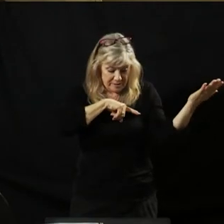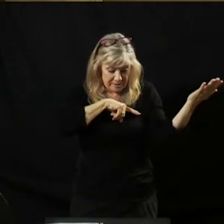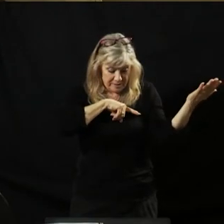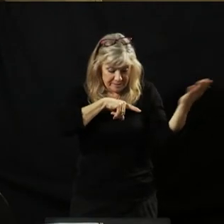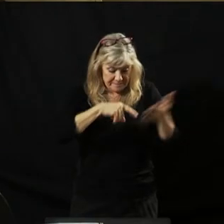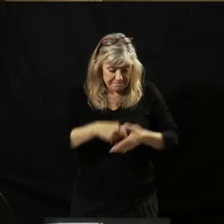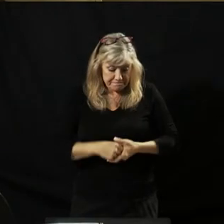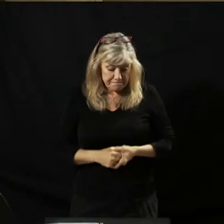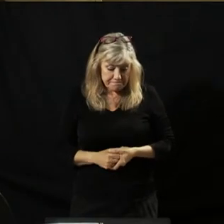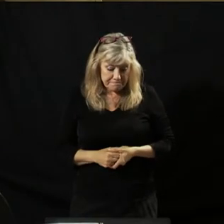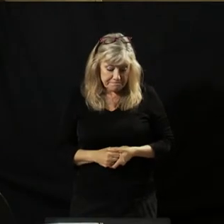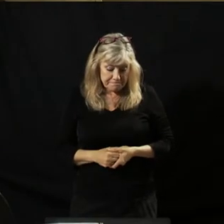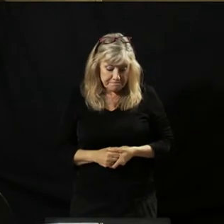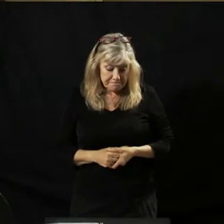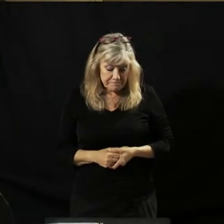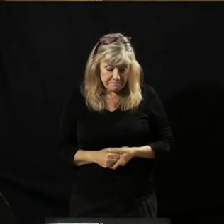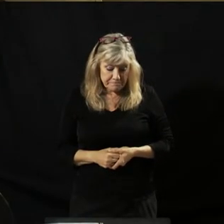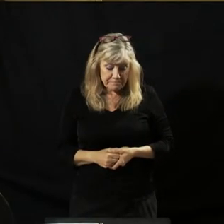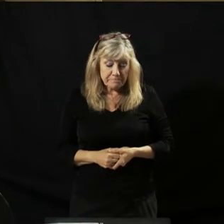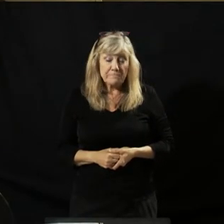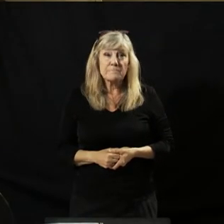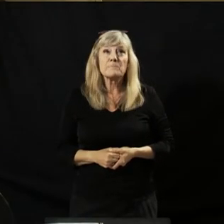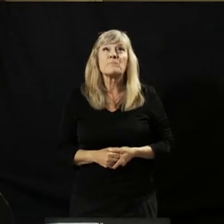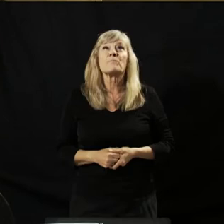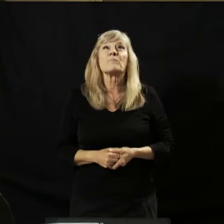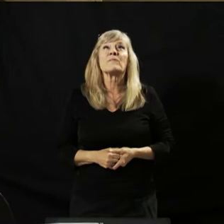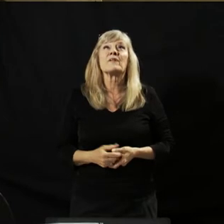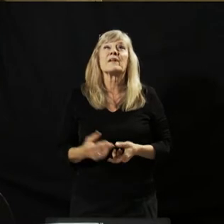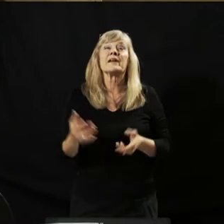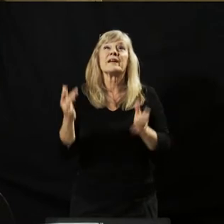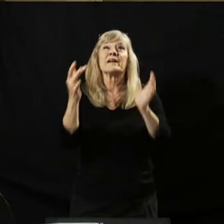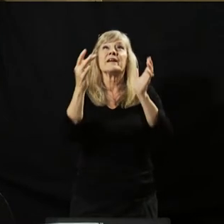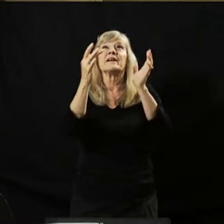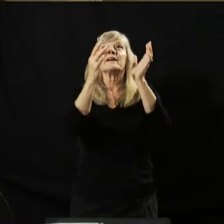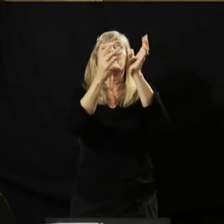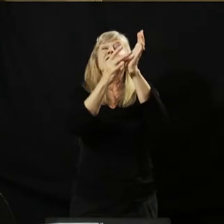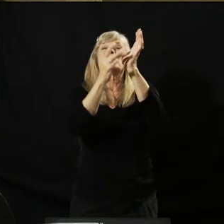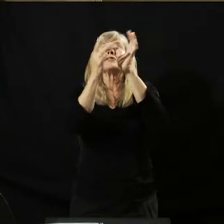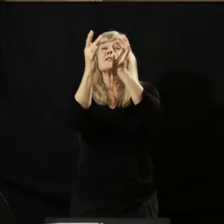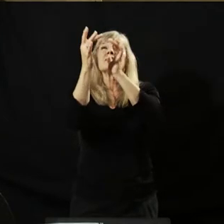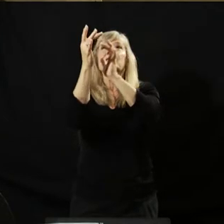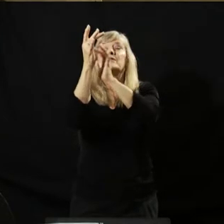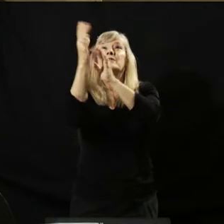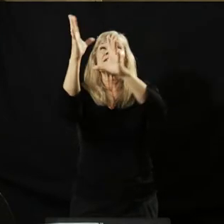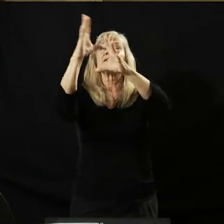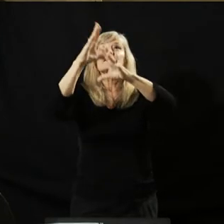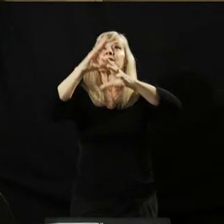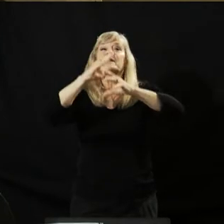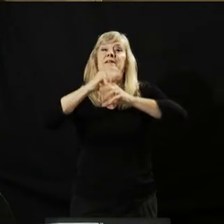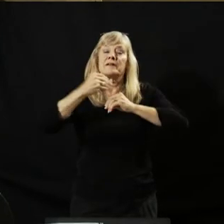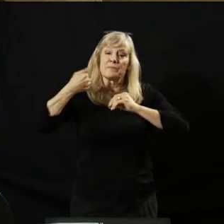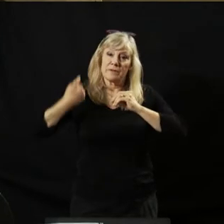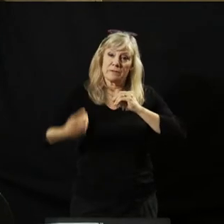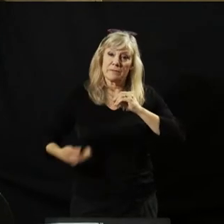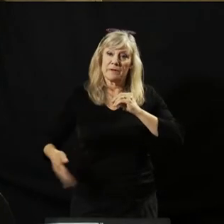That he who has been pleased to number me, though unworthy, among the